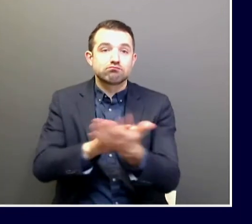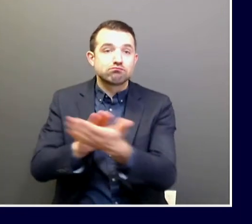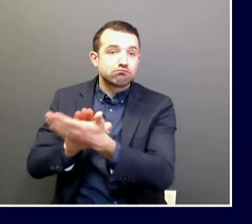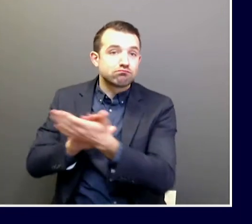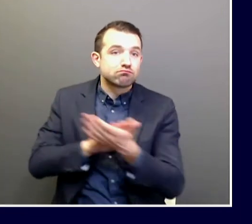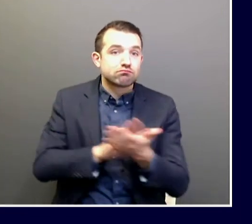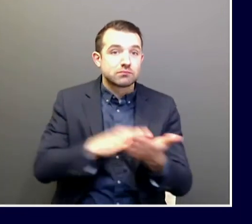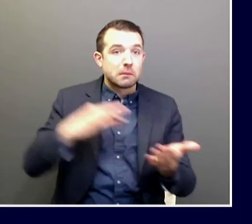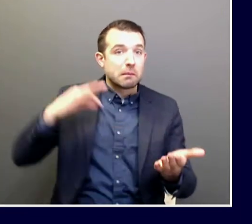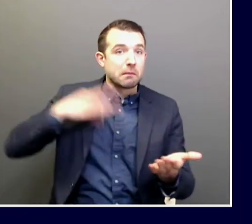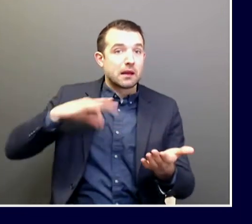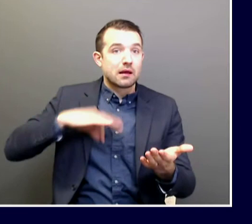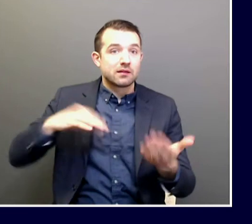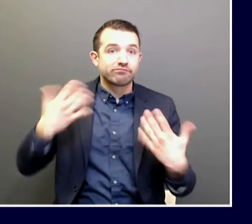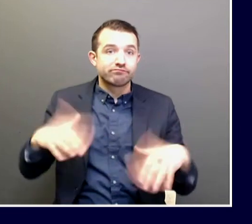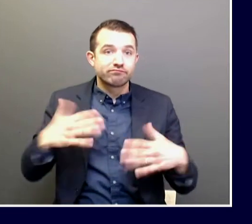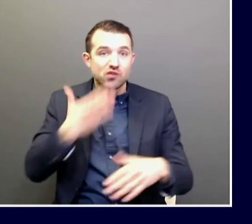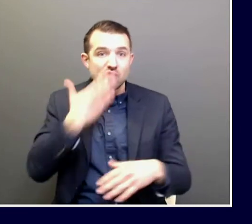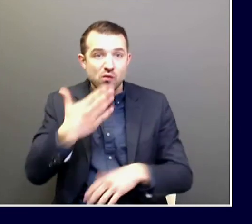this morning,